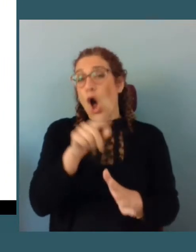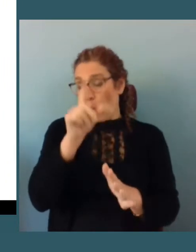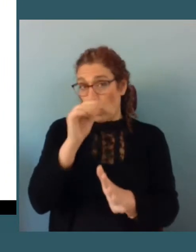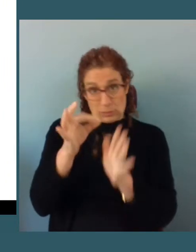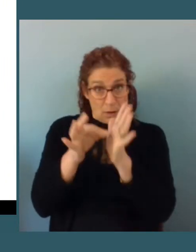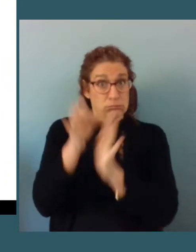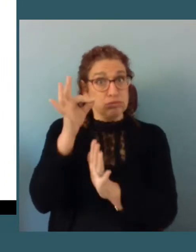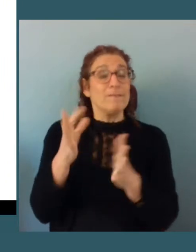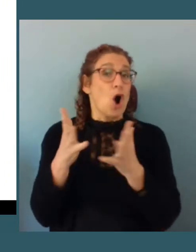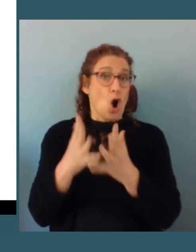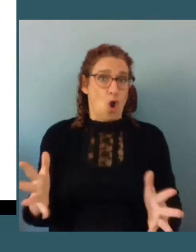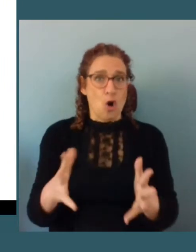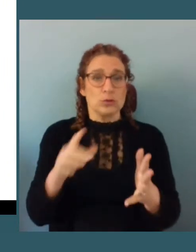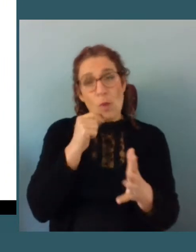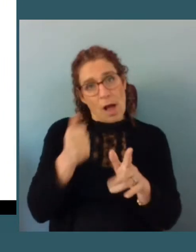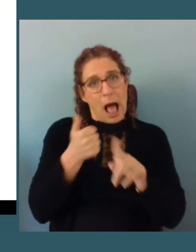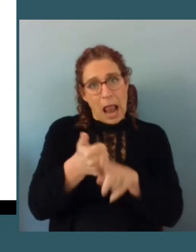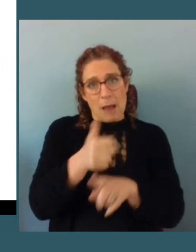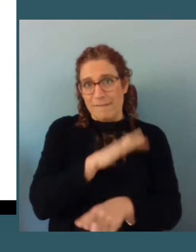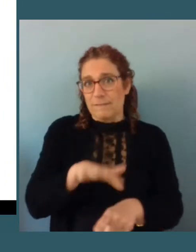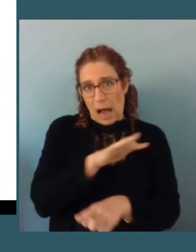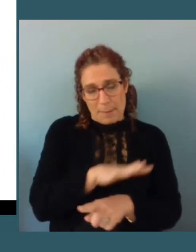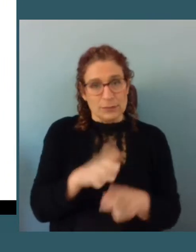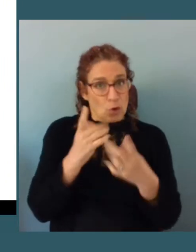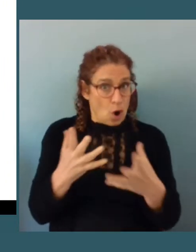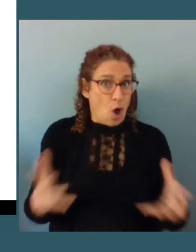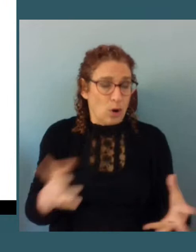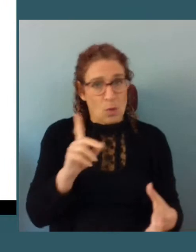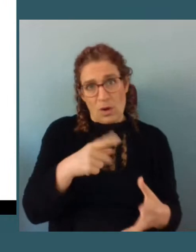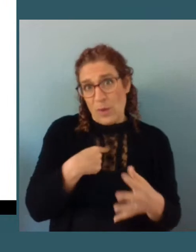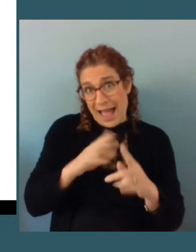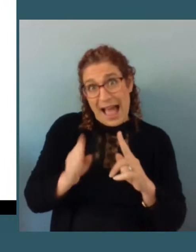to the families with FPIES. And that's what we're trying to achieve.